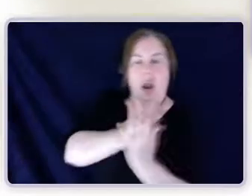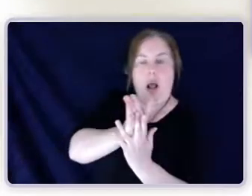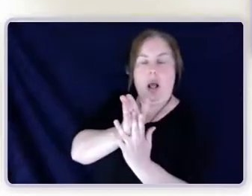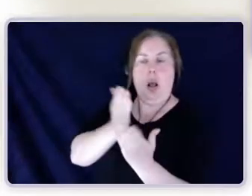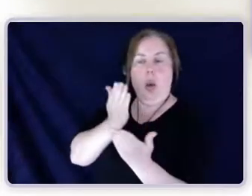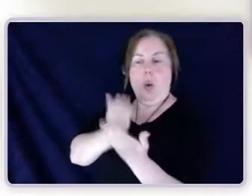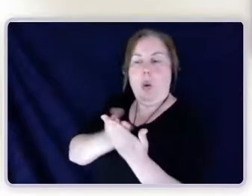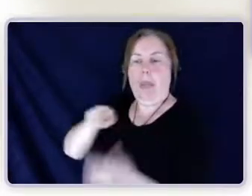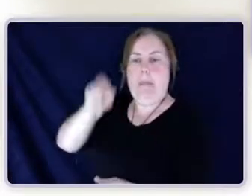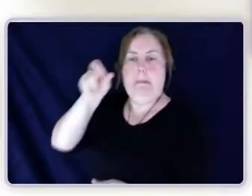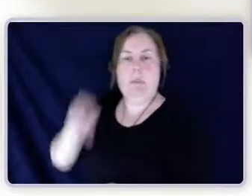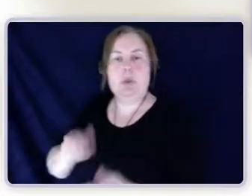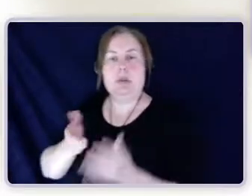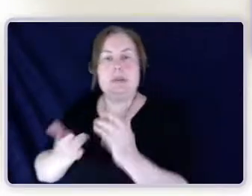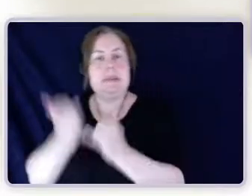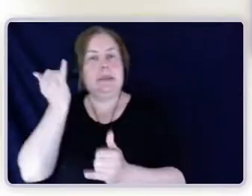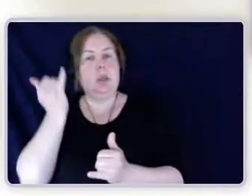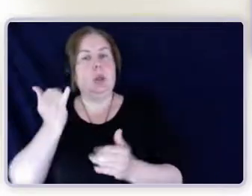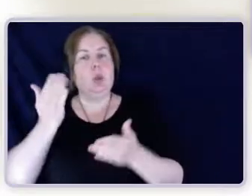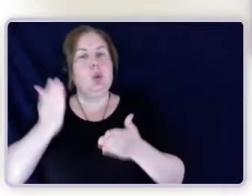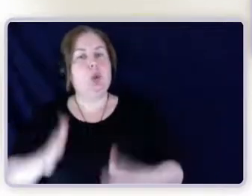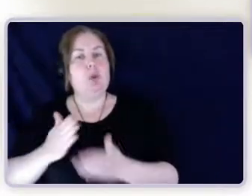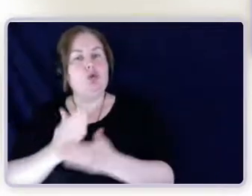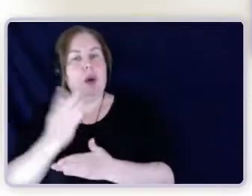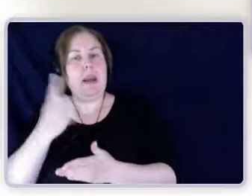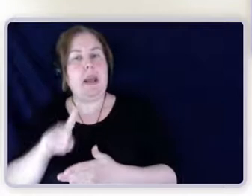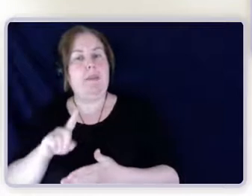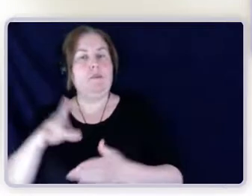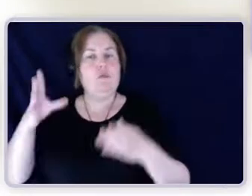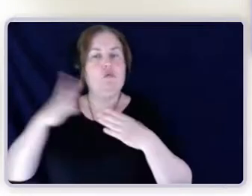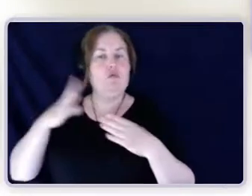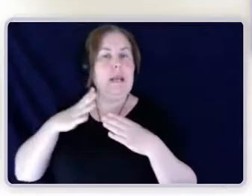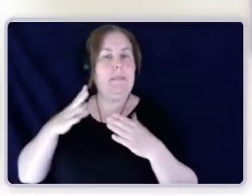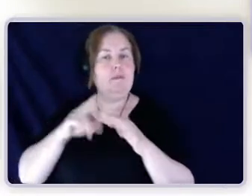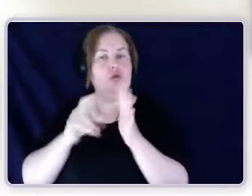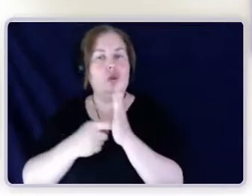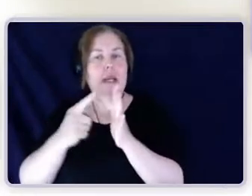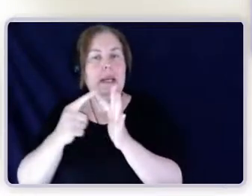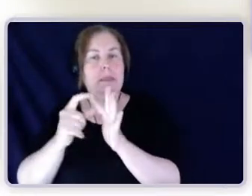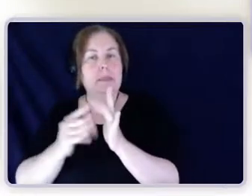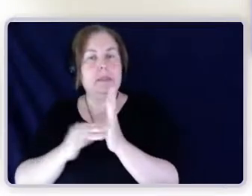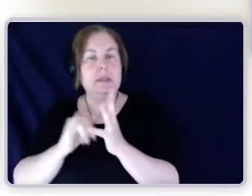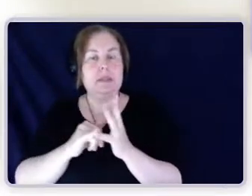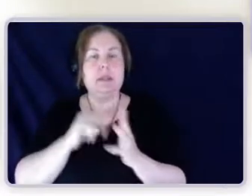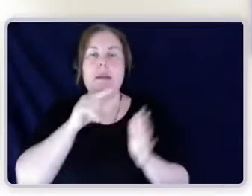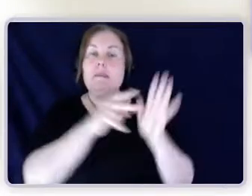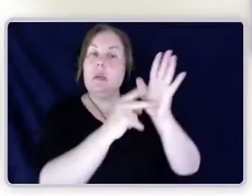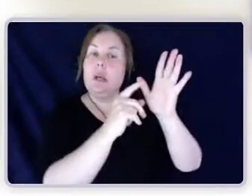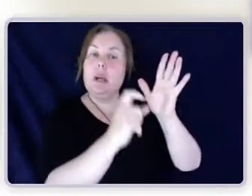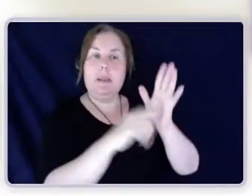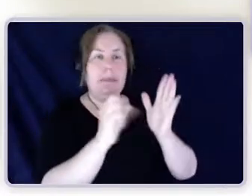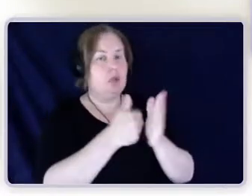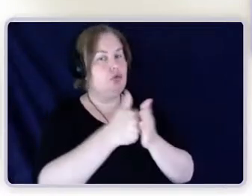on a person's human rights and freedoms too much. It needs to regularly review the order, and it needs to, it can